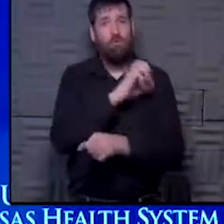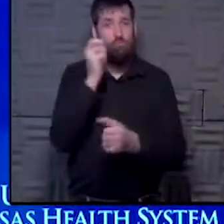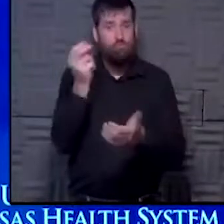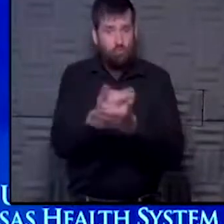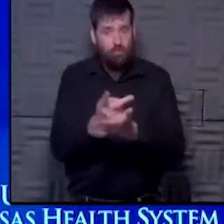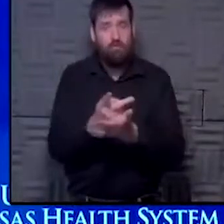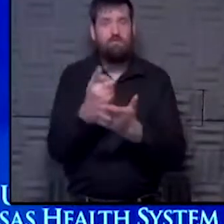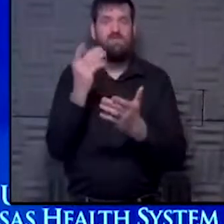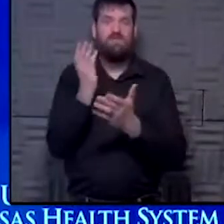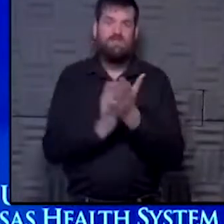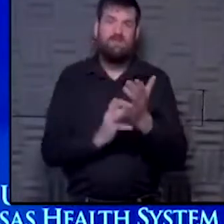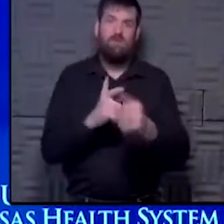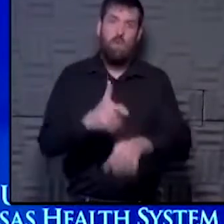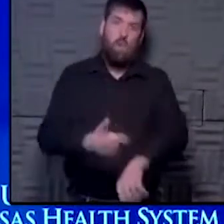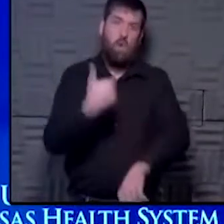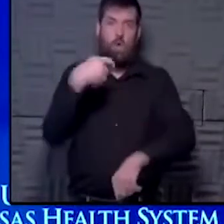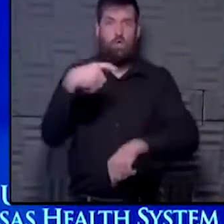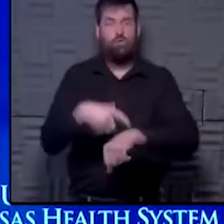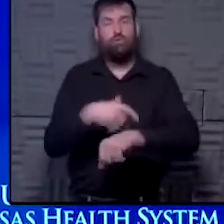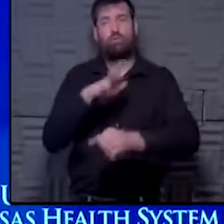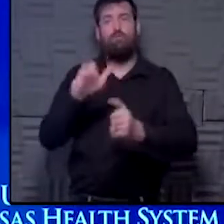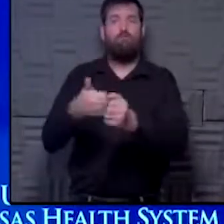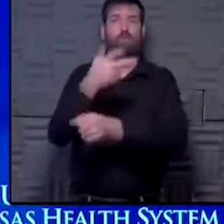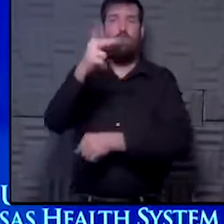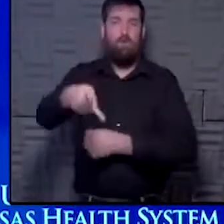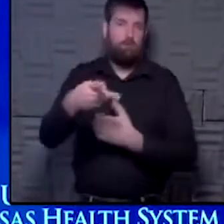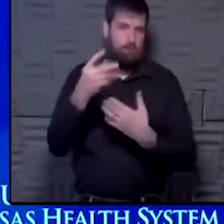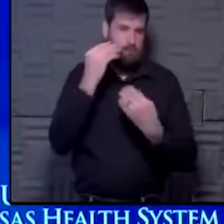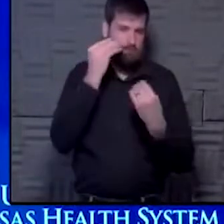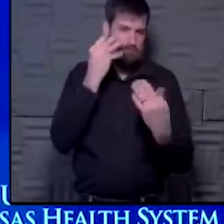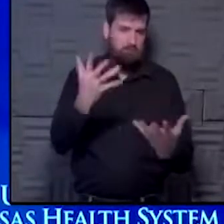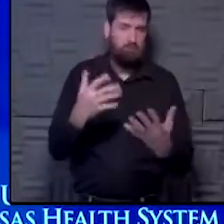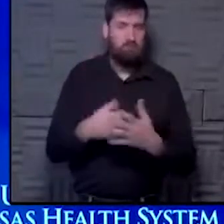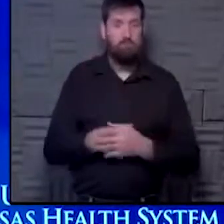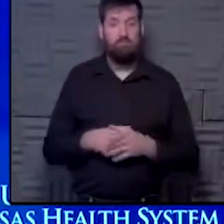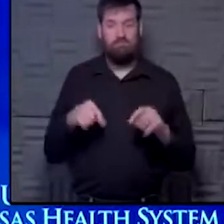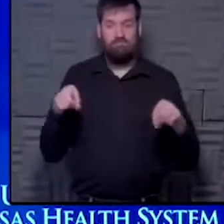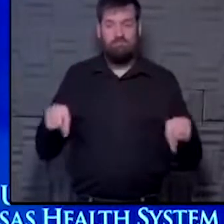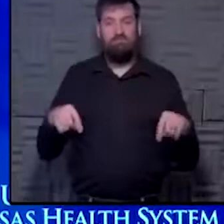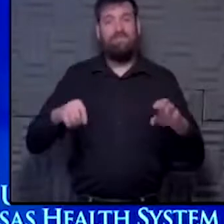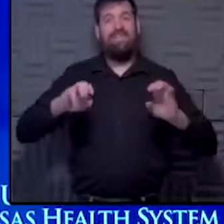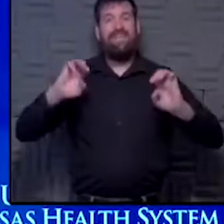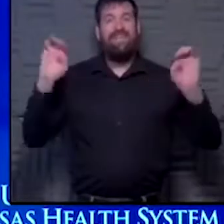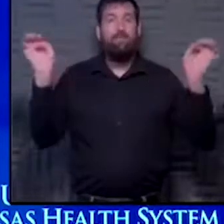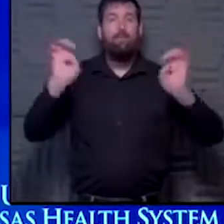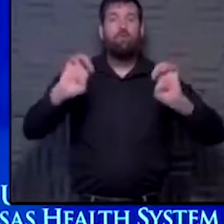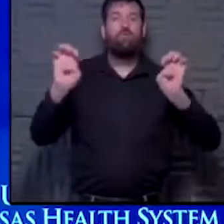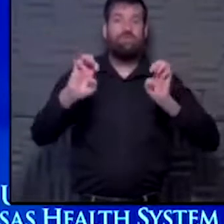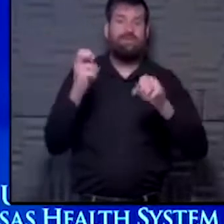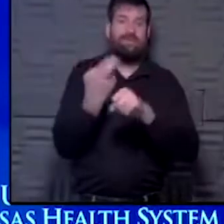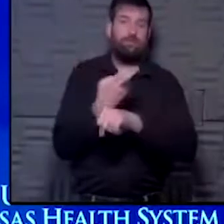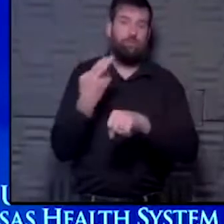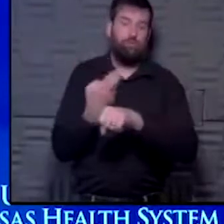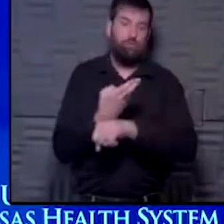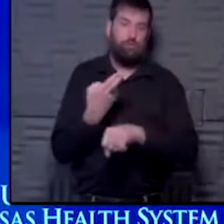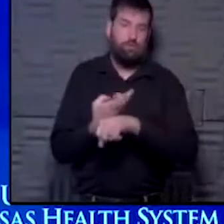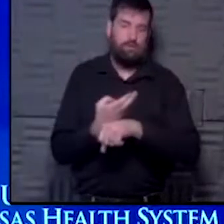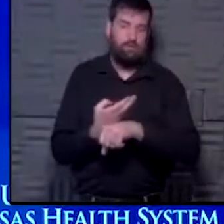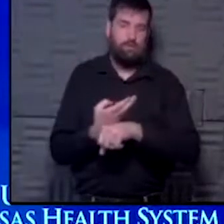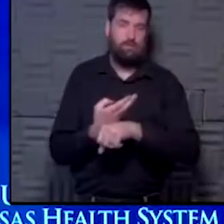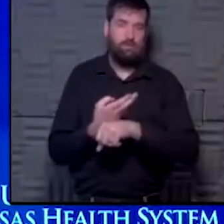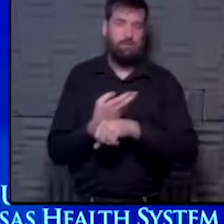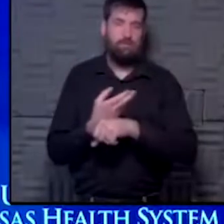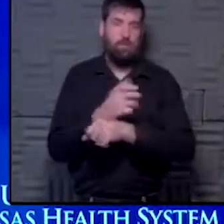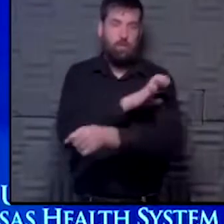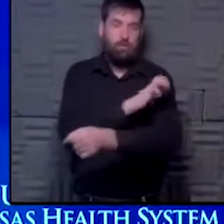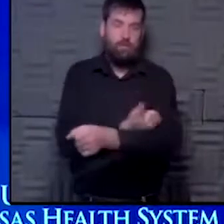they have to have some long-term follow-up data before they say it's approved. This was done as an emergency use authorization because there was no other therapy